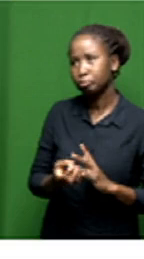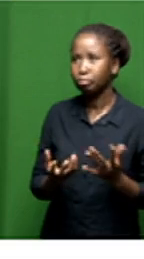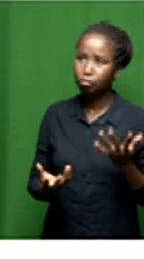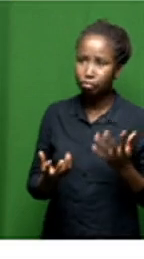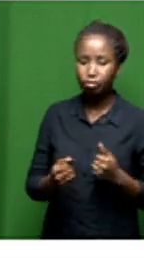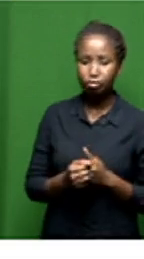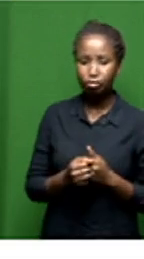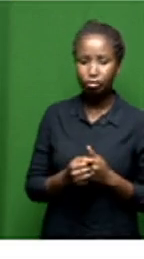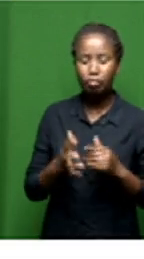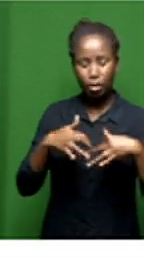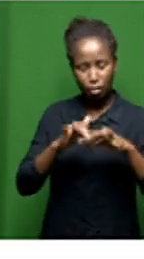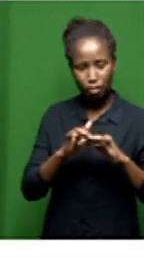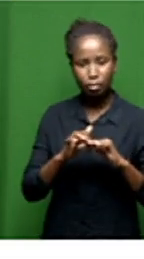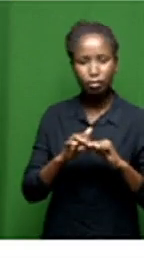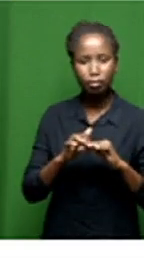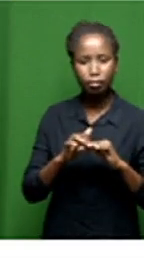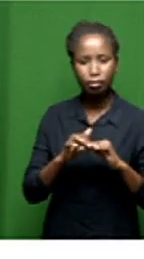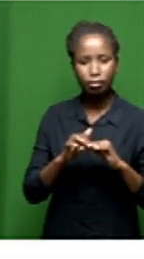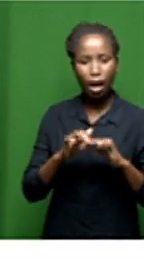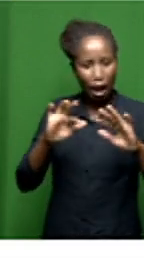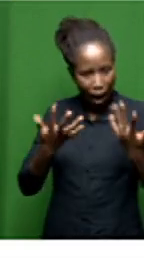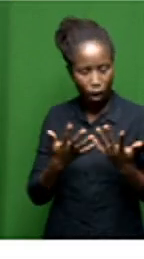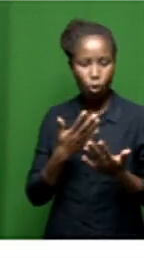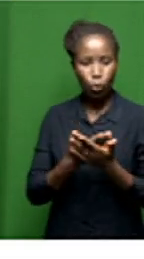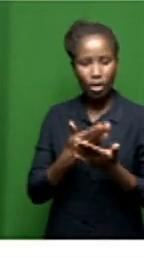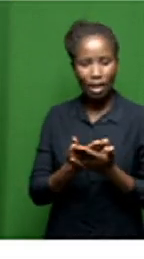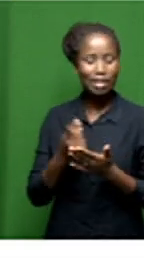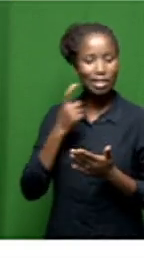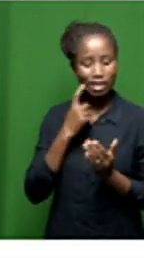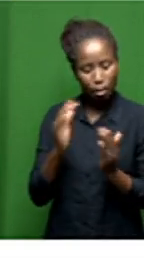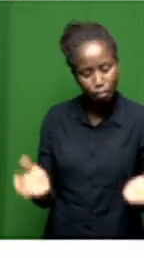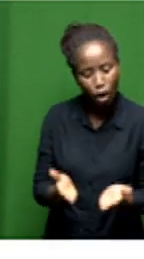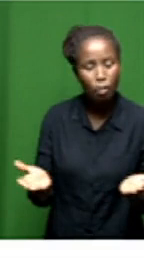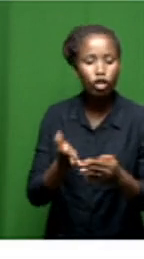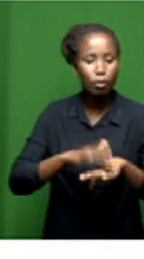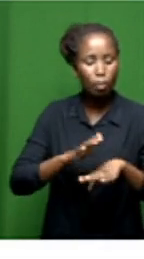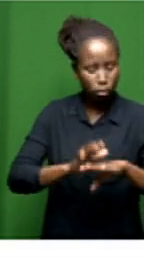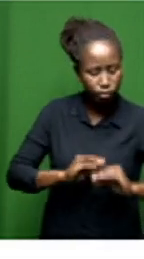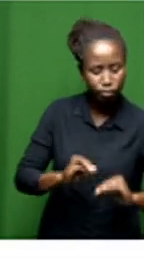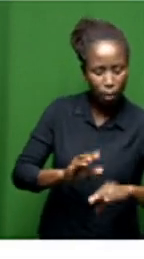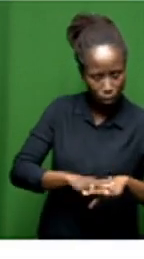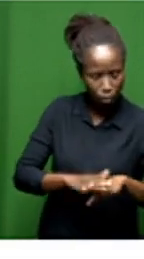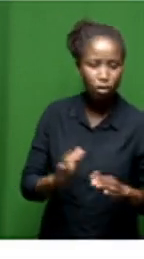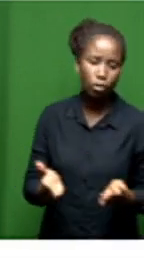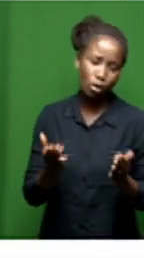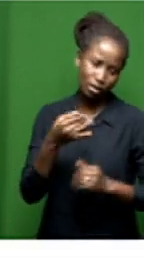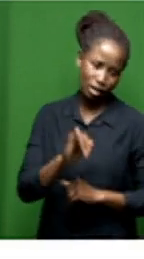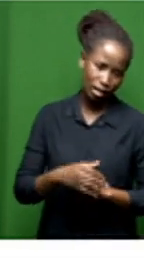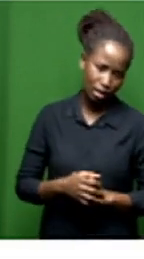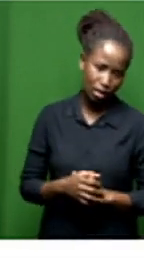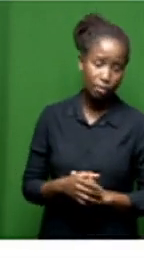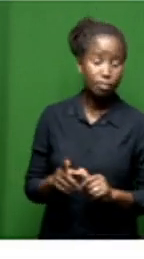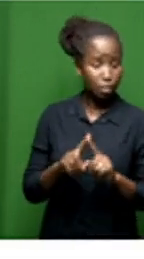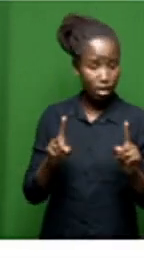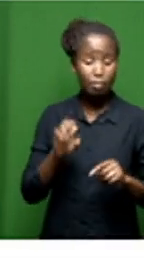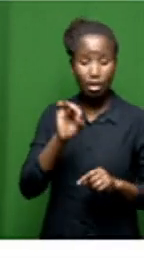into the reality of how we can still promote vaccination. That's exactly we are emphasizing. But even if we have to go